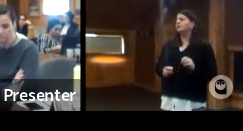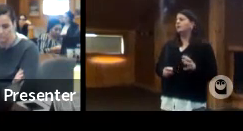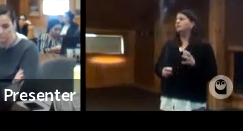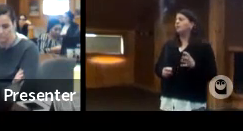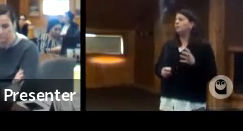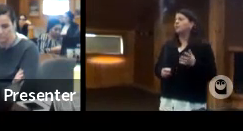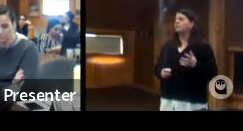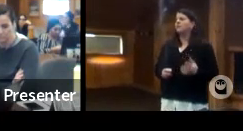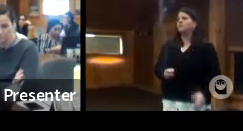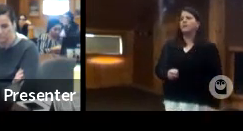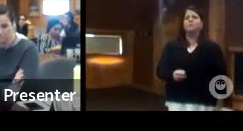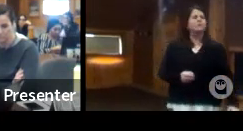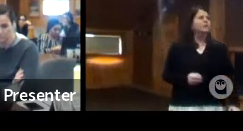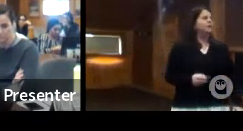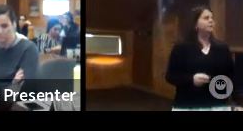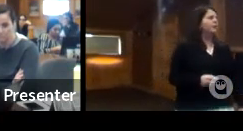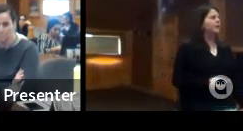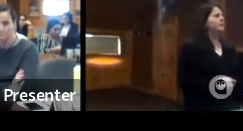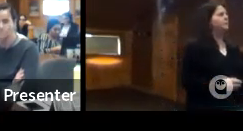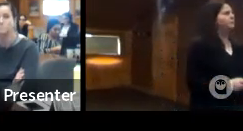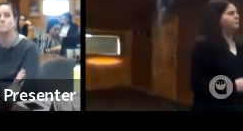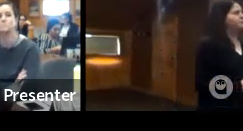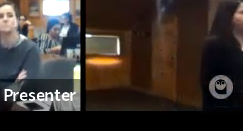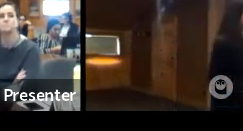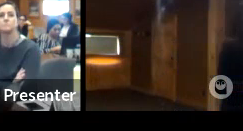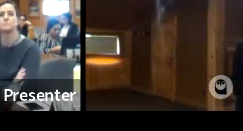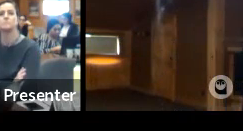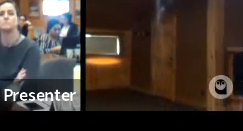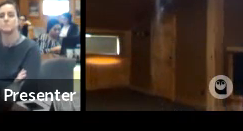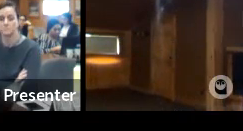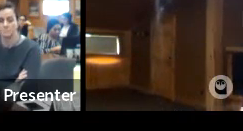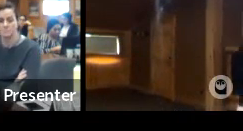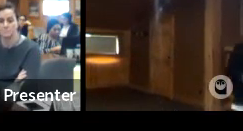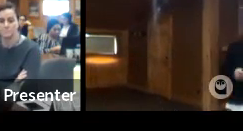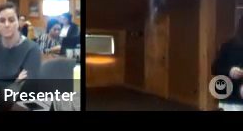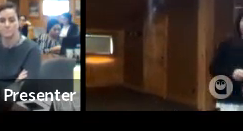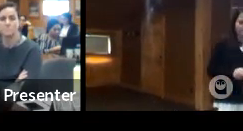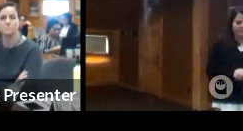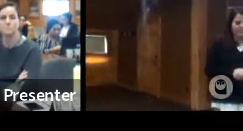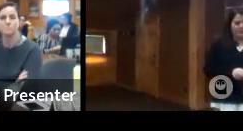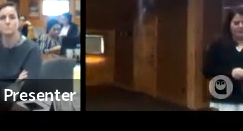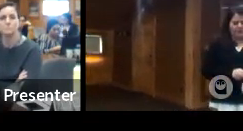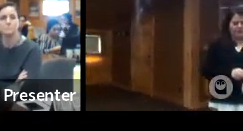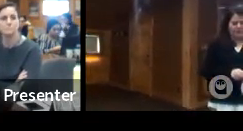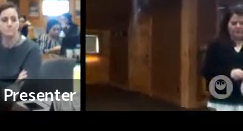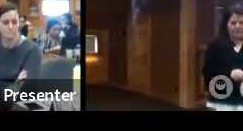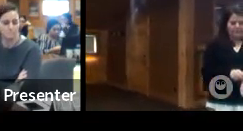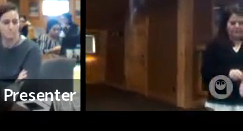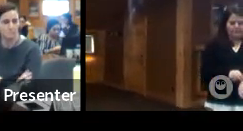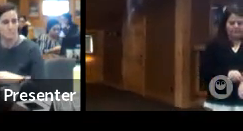and you need to hold what's best for them at a very high level. So some issues that are raised by defense